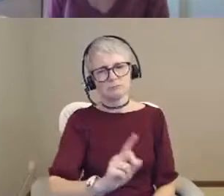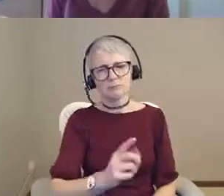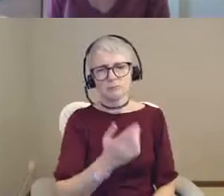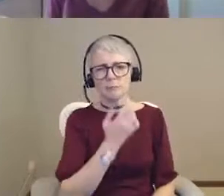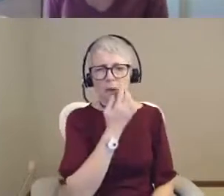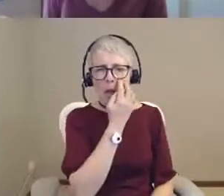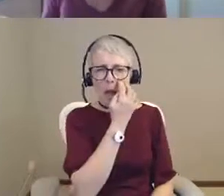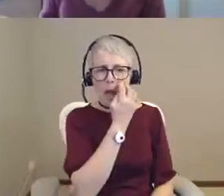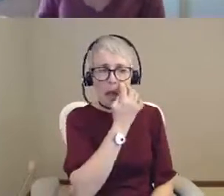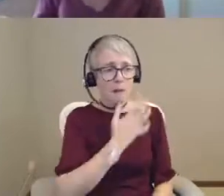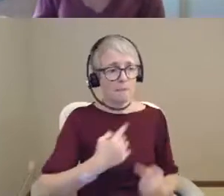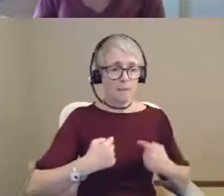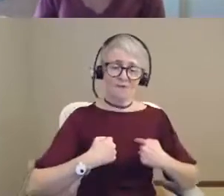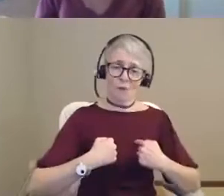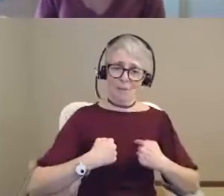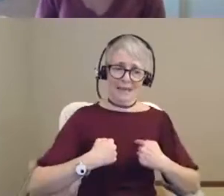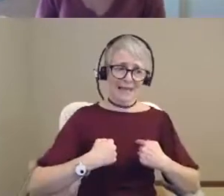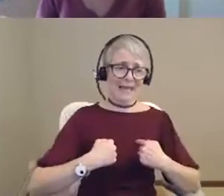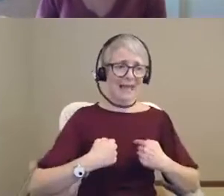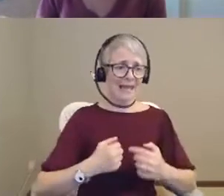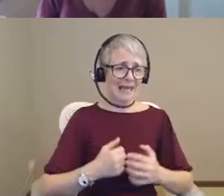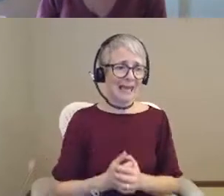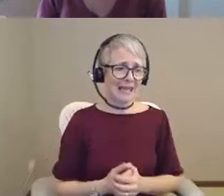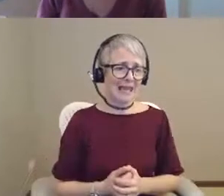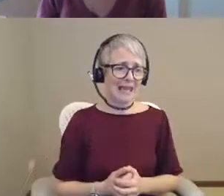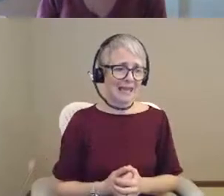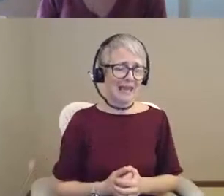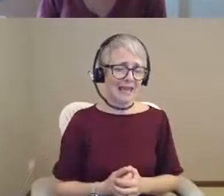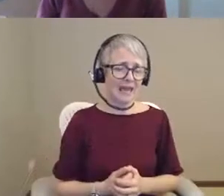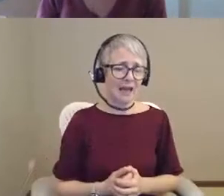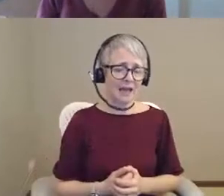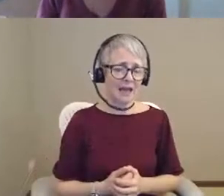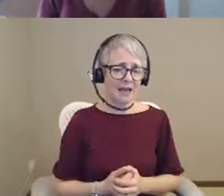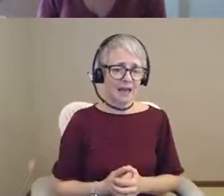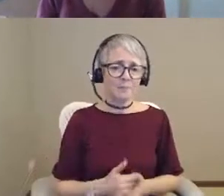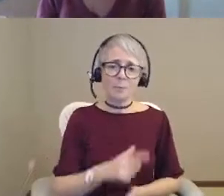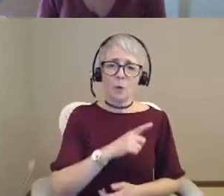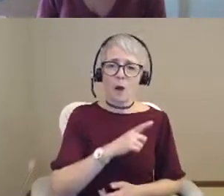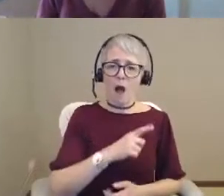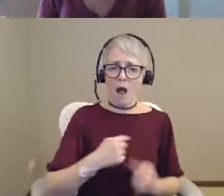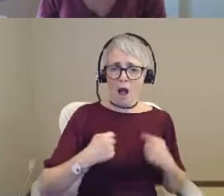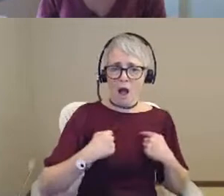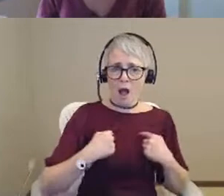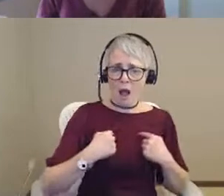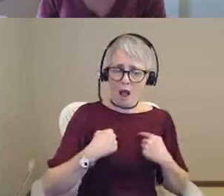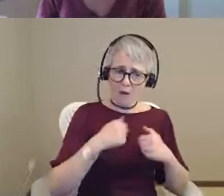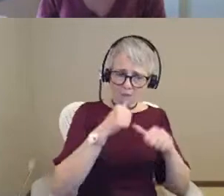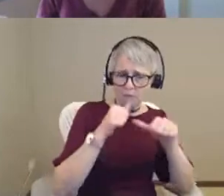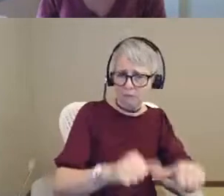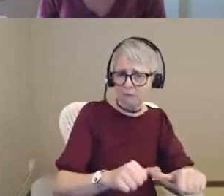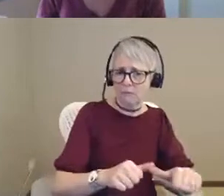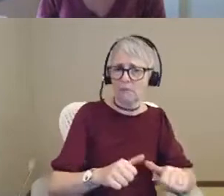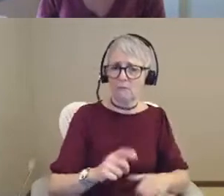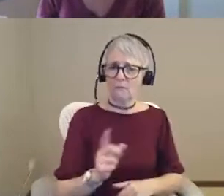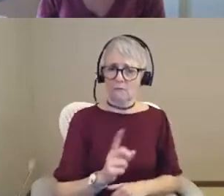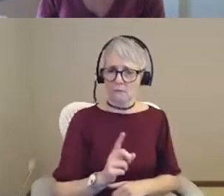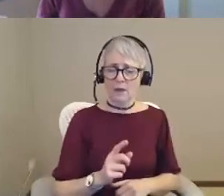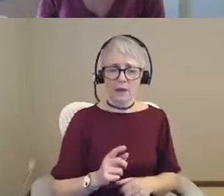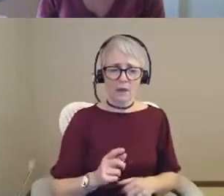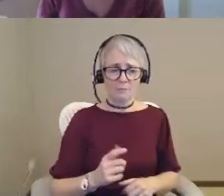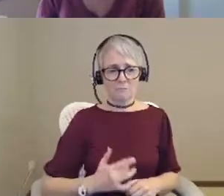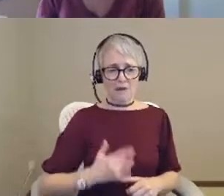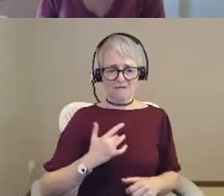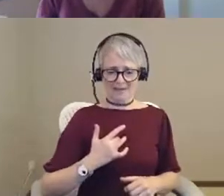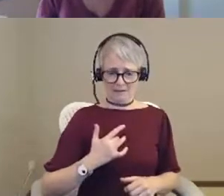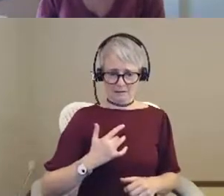starting with my own take on it really, and why I'm so, you know, passionate about it, is I just feel, you know, as an instructional